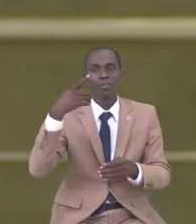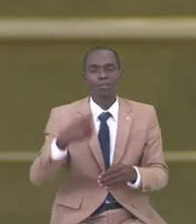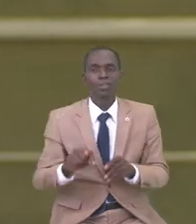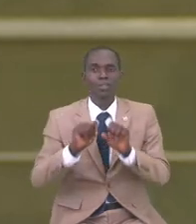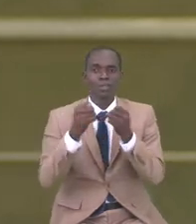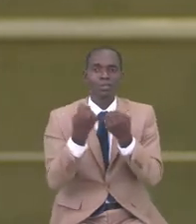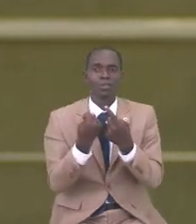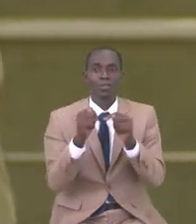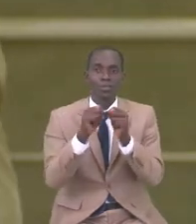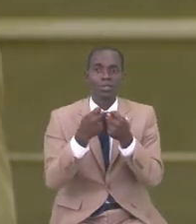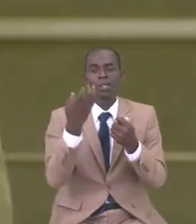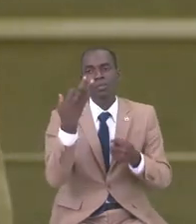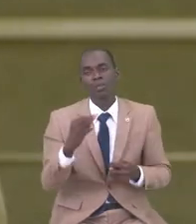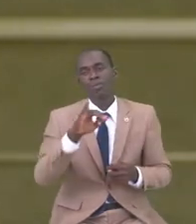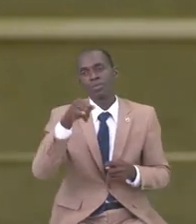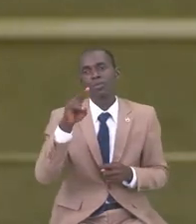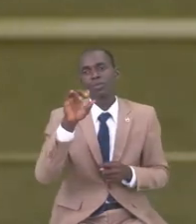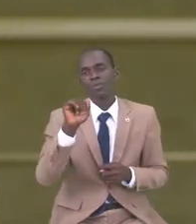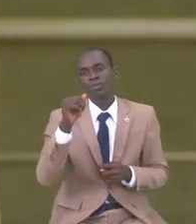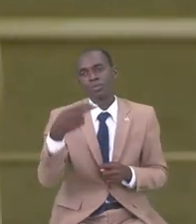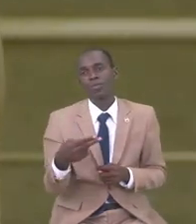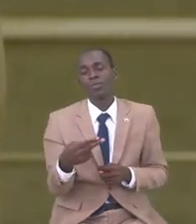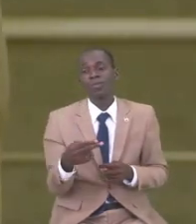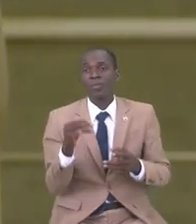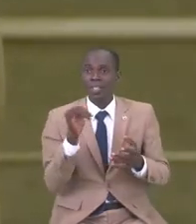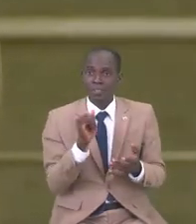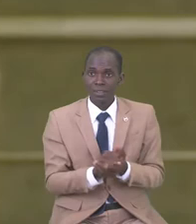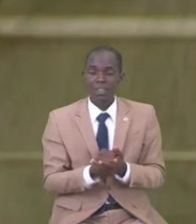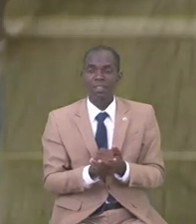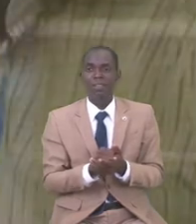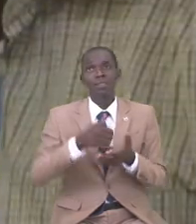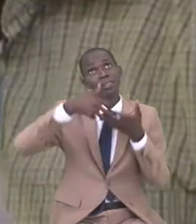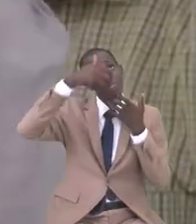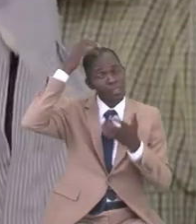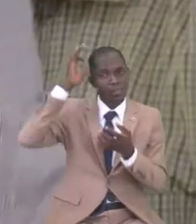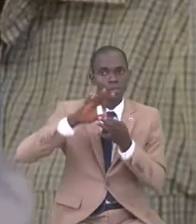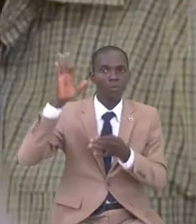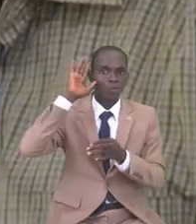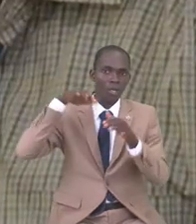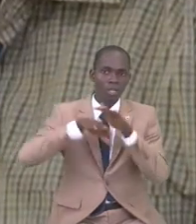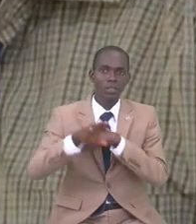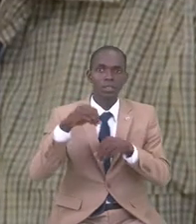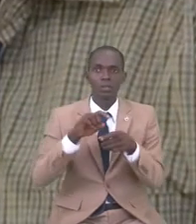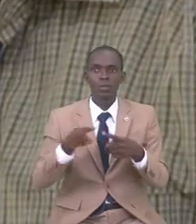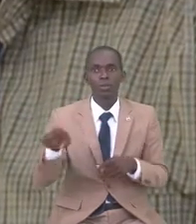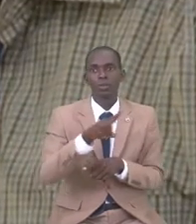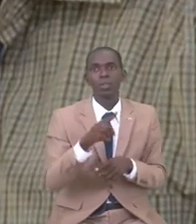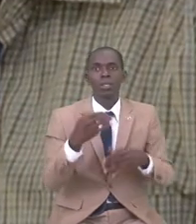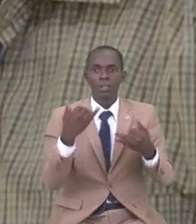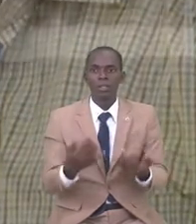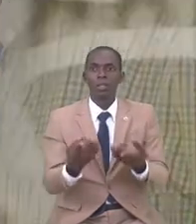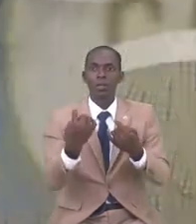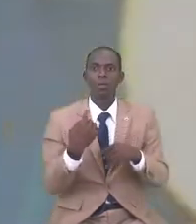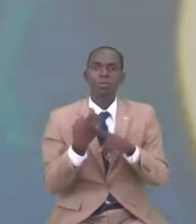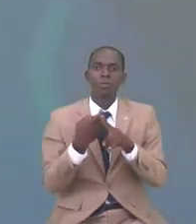Judah, that lion spirit will enter into you. And so, coming from the presence